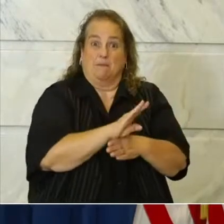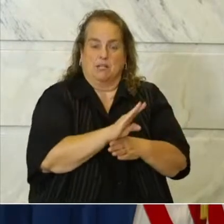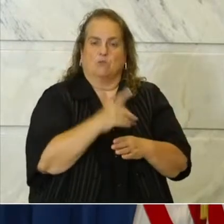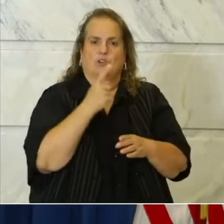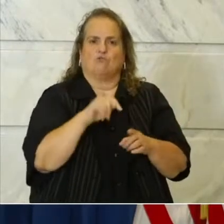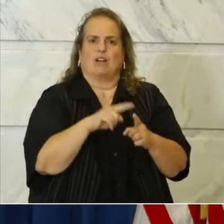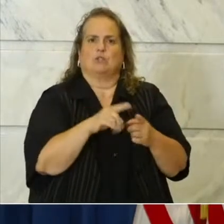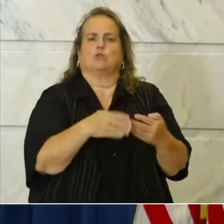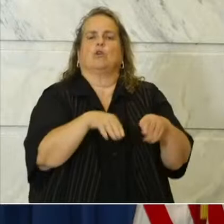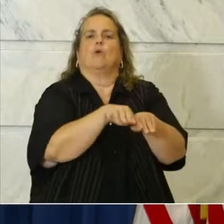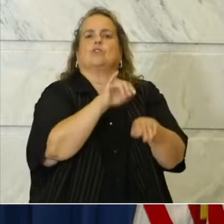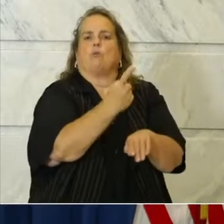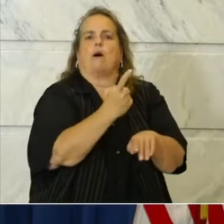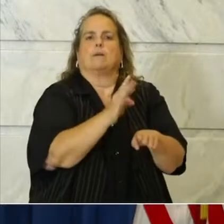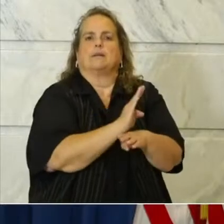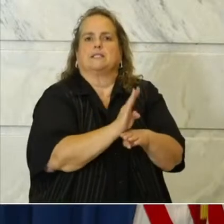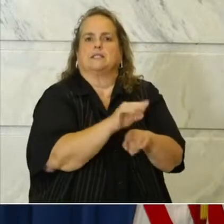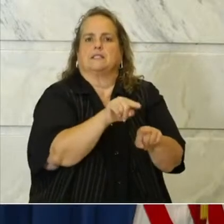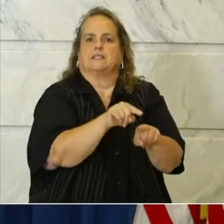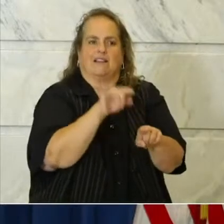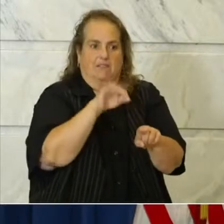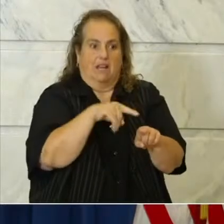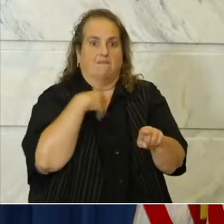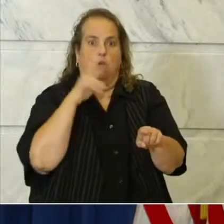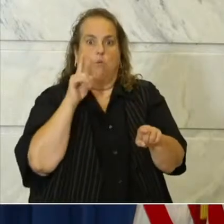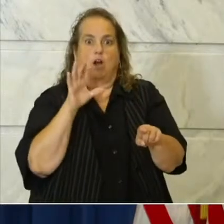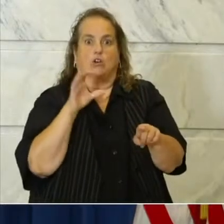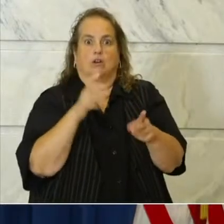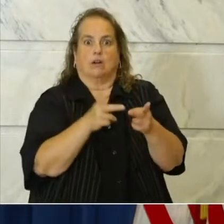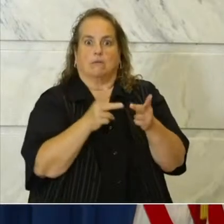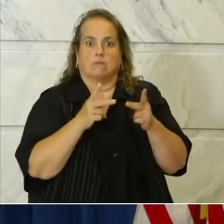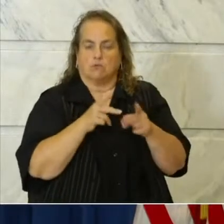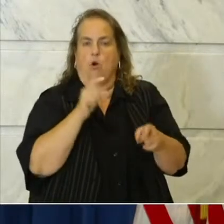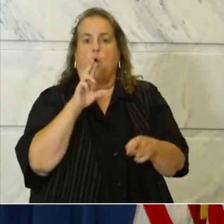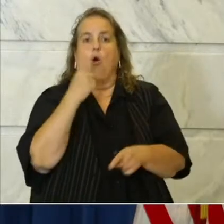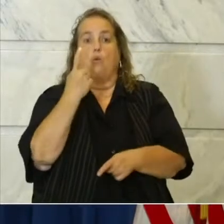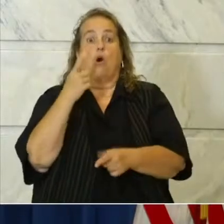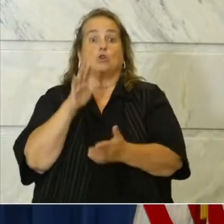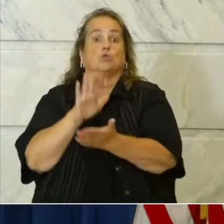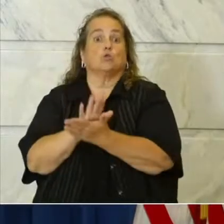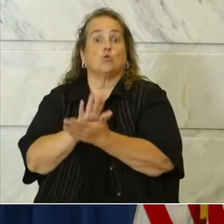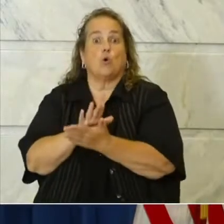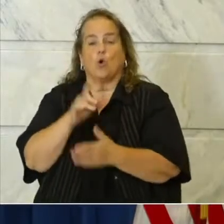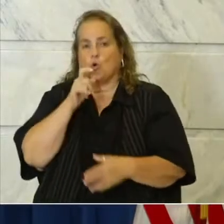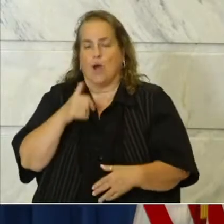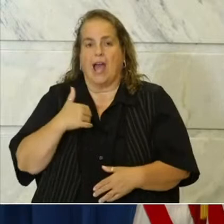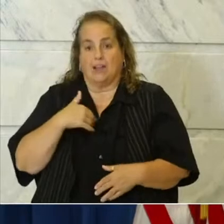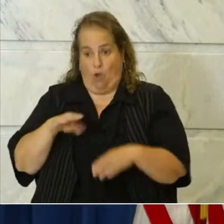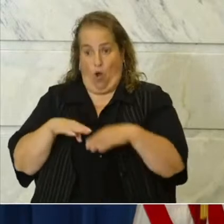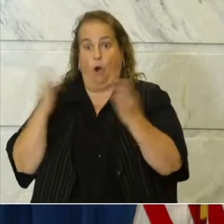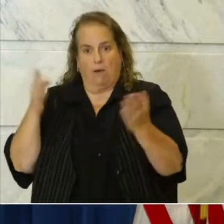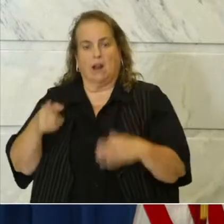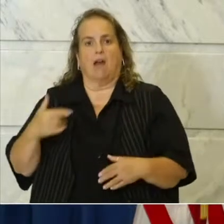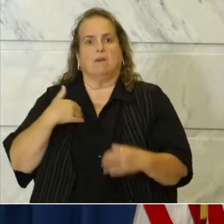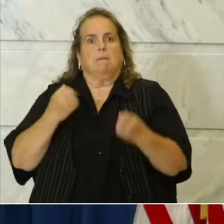one county that has 100 cases that have come out, if we have one school potentially that opens up, just because we have one school,